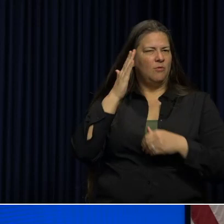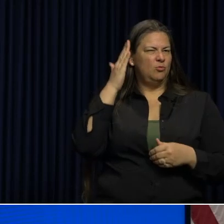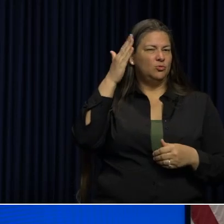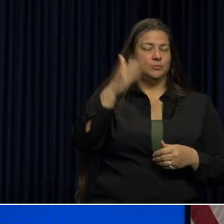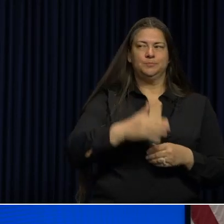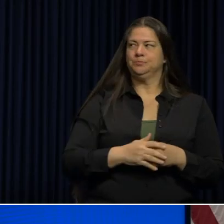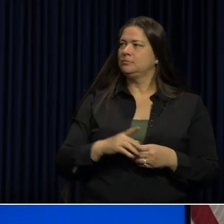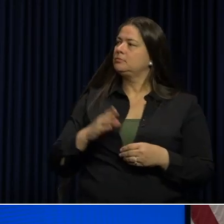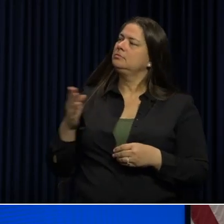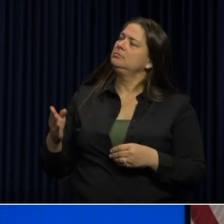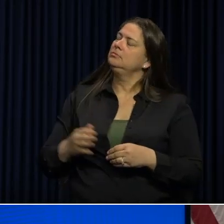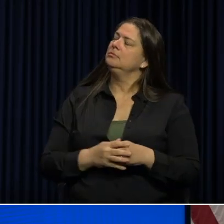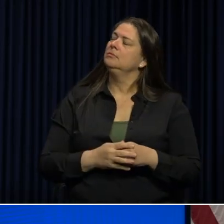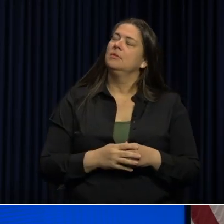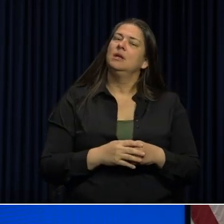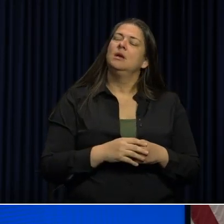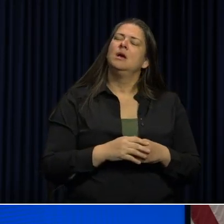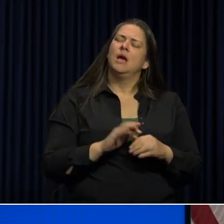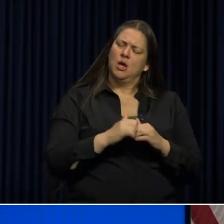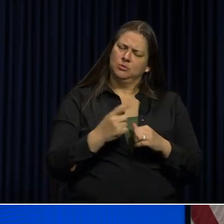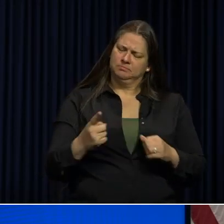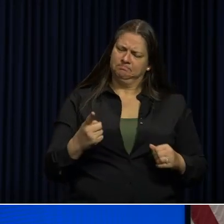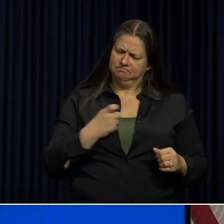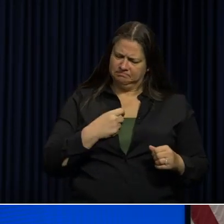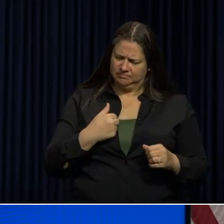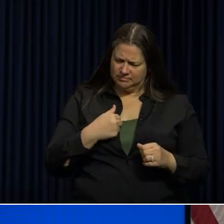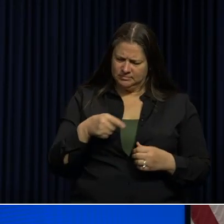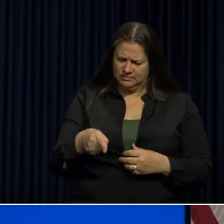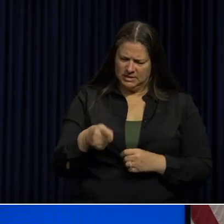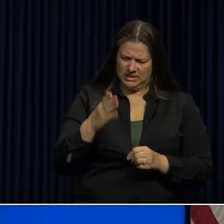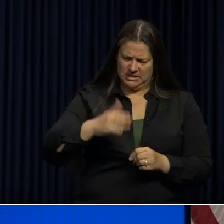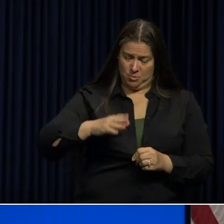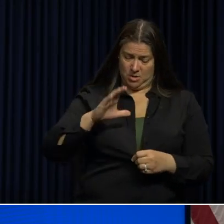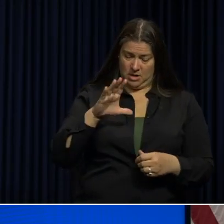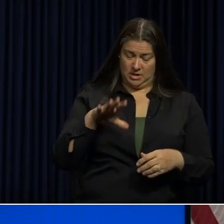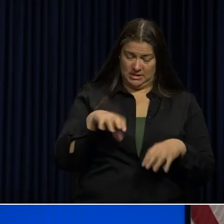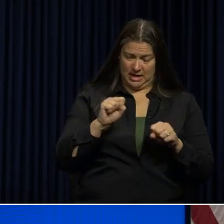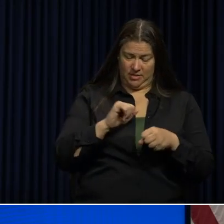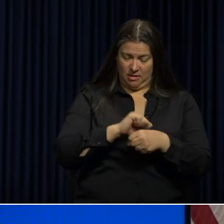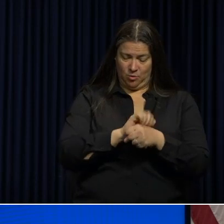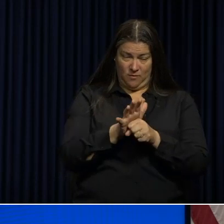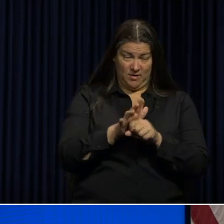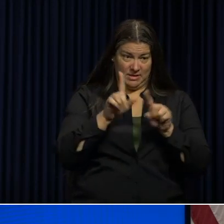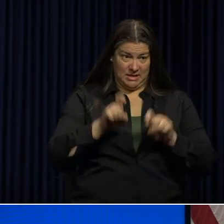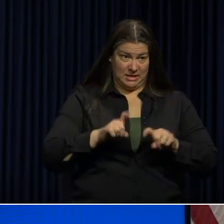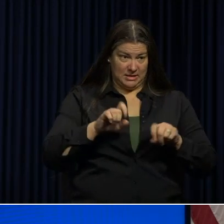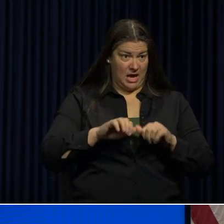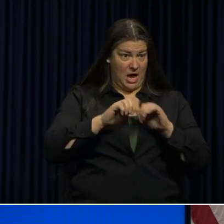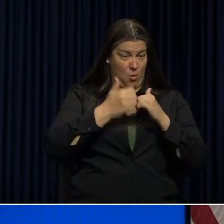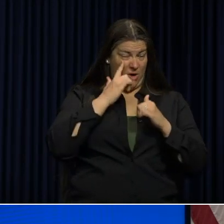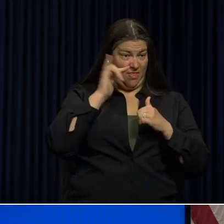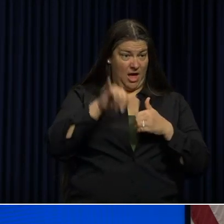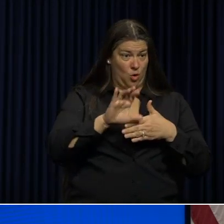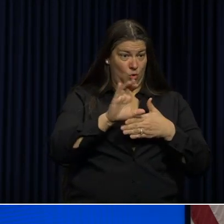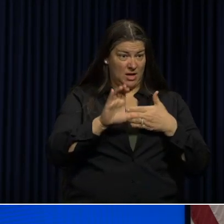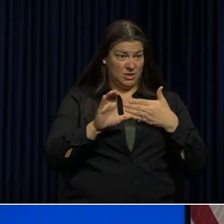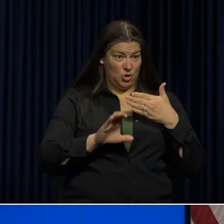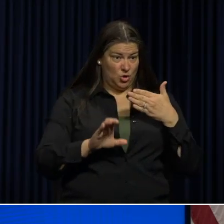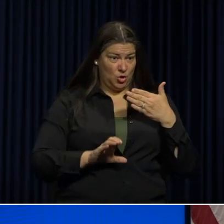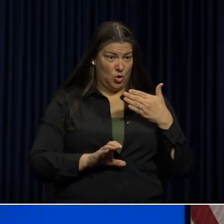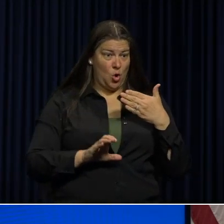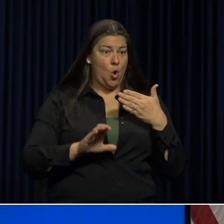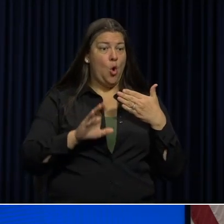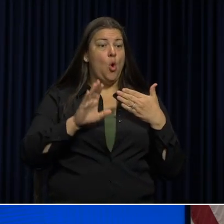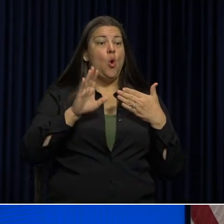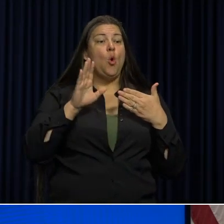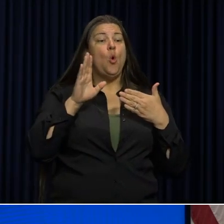one, giving a test, change to those who met certain criteria? Well, what we found out in the second week of our